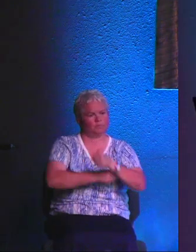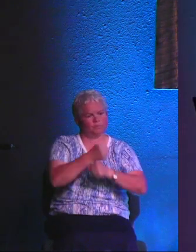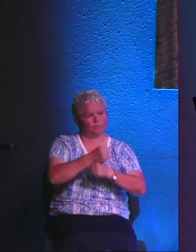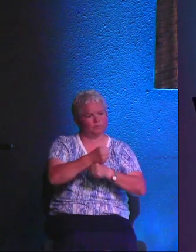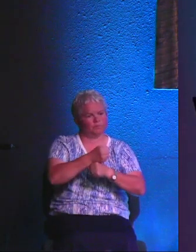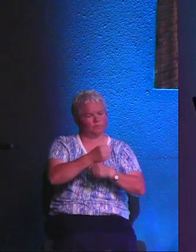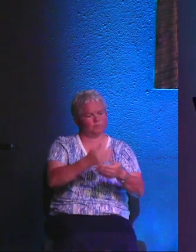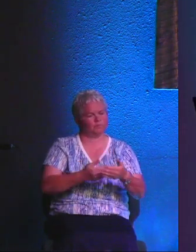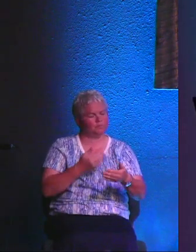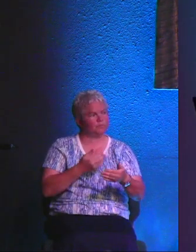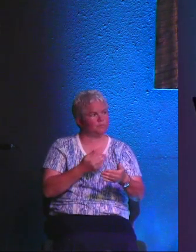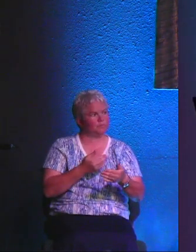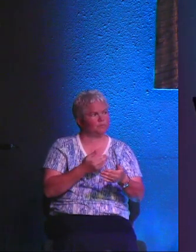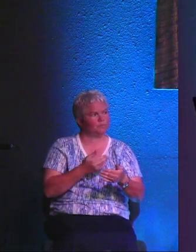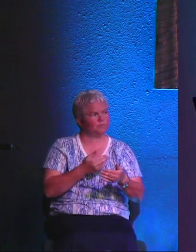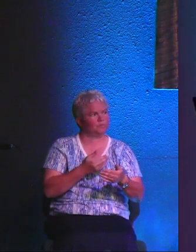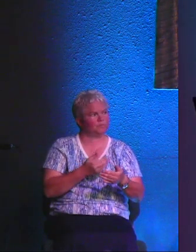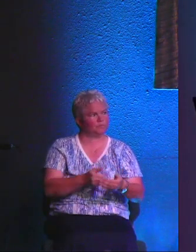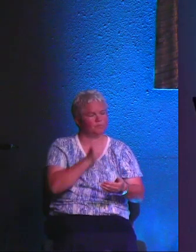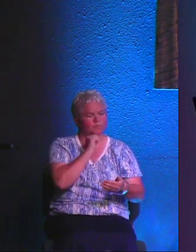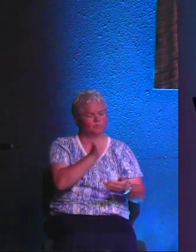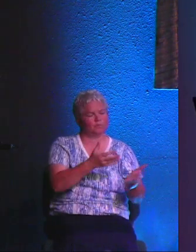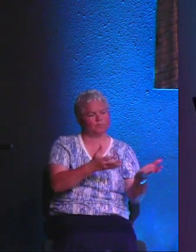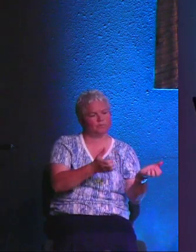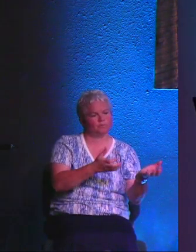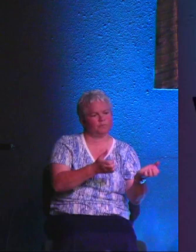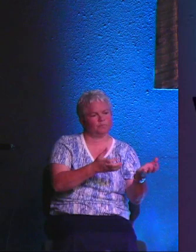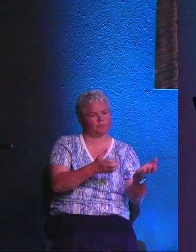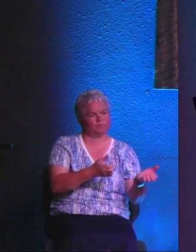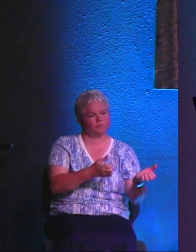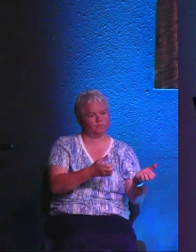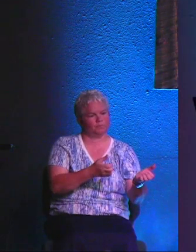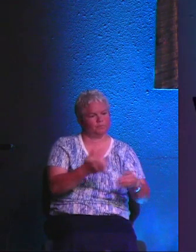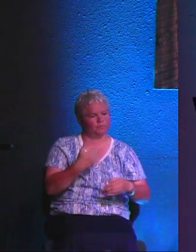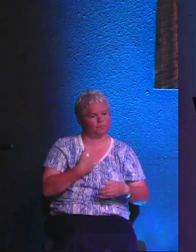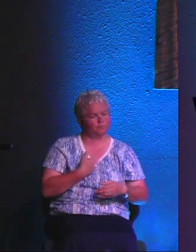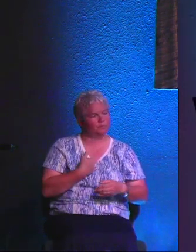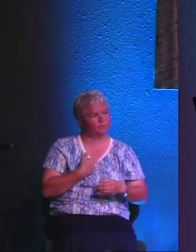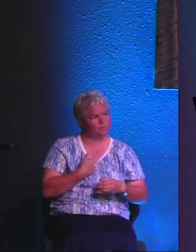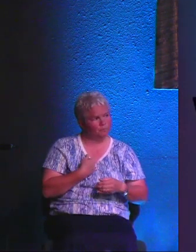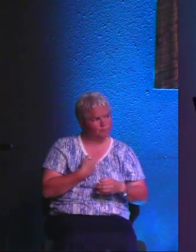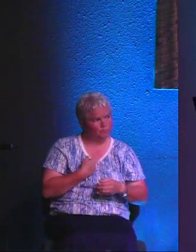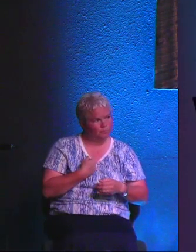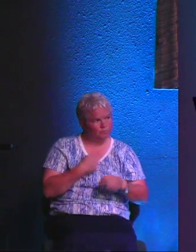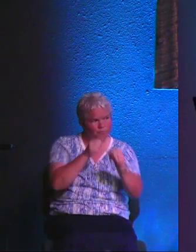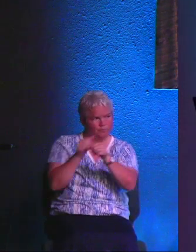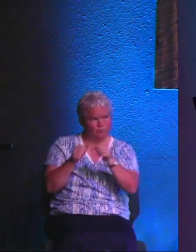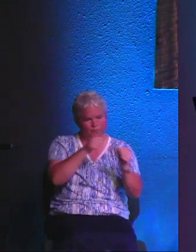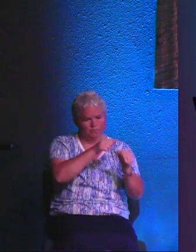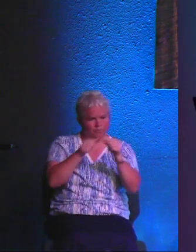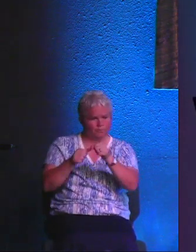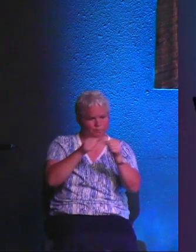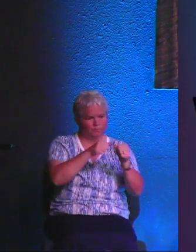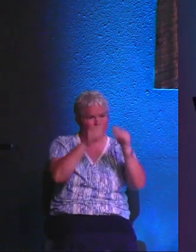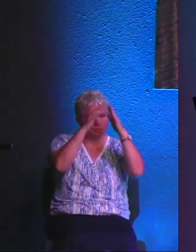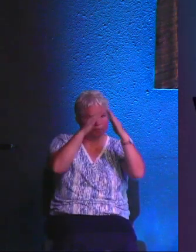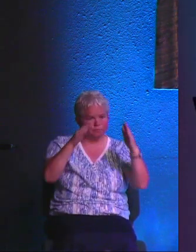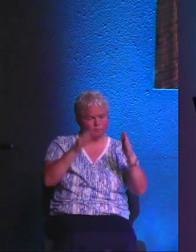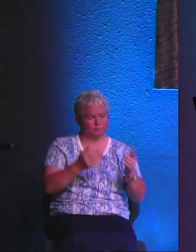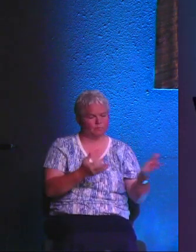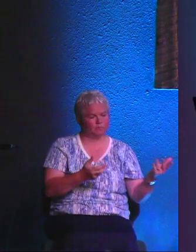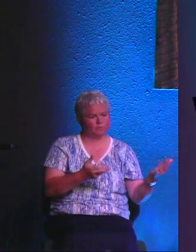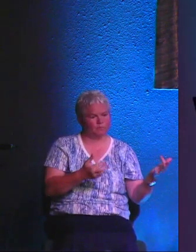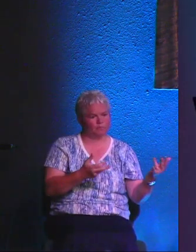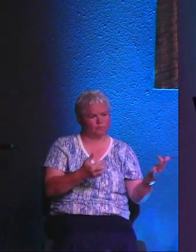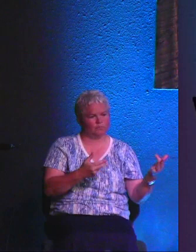before that he didn't want anything to do with me anymore. But I broke into his house anyway and waited